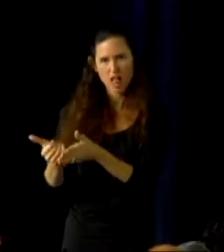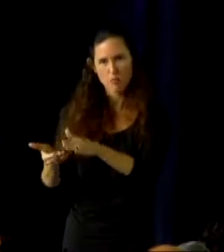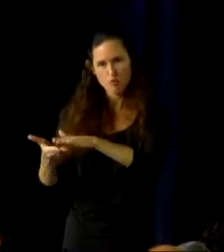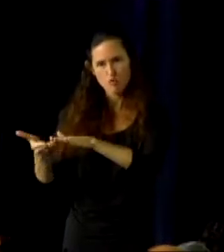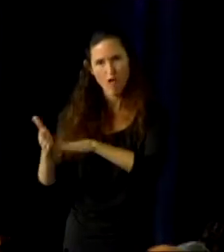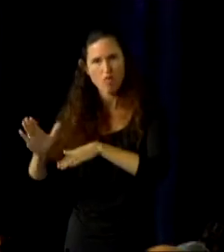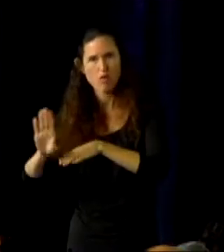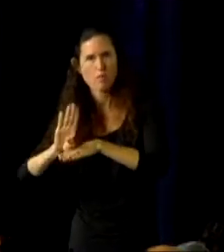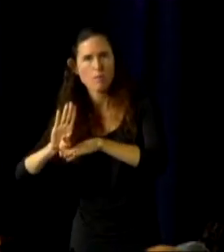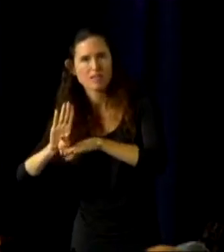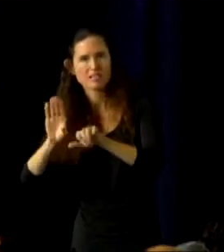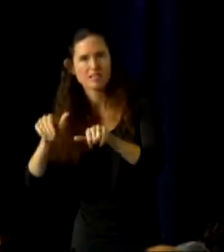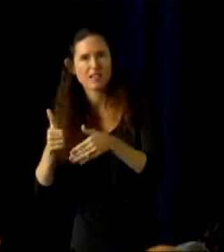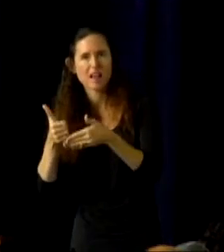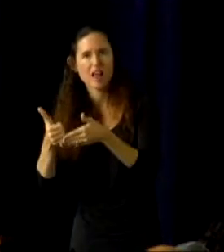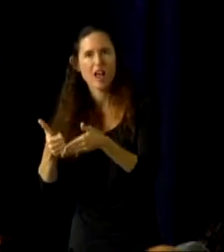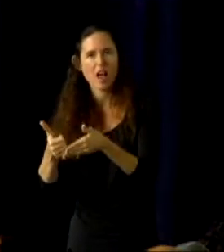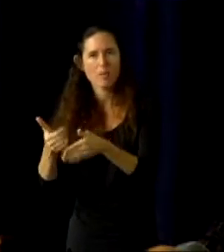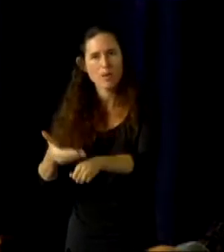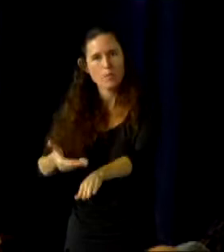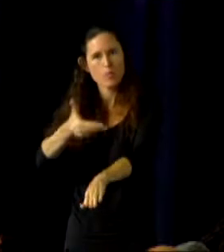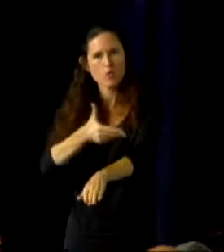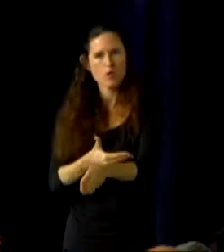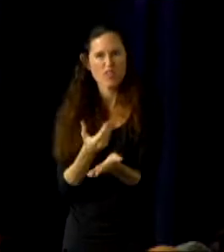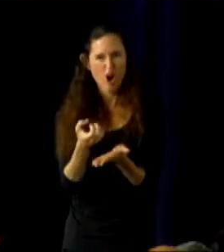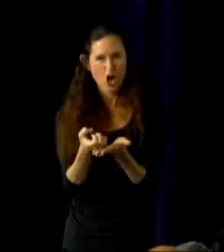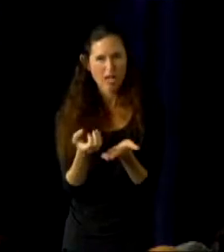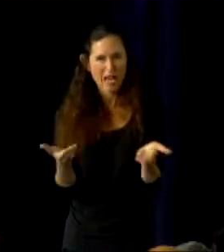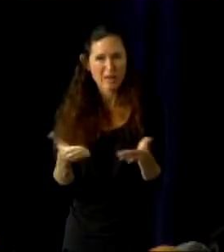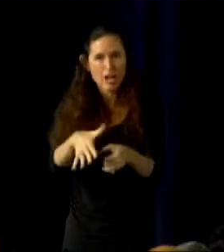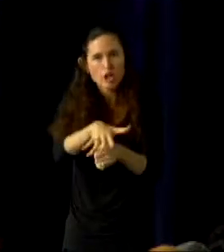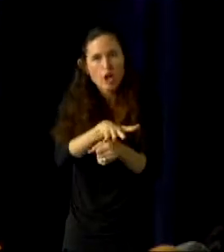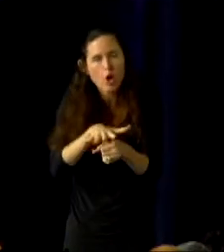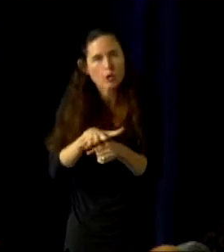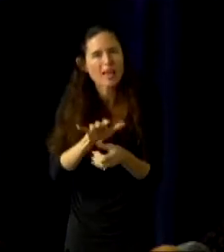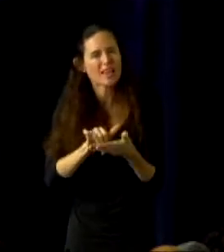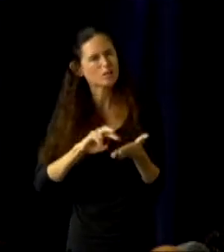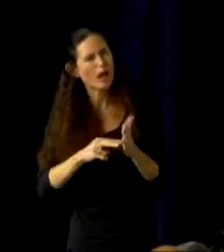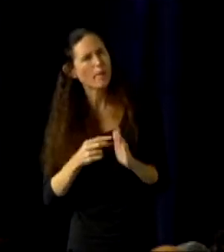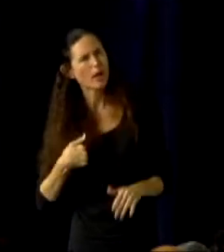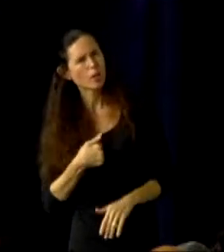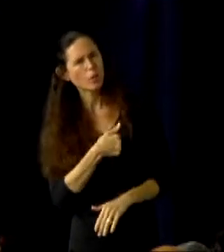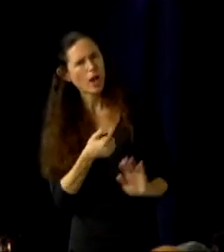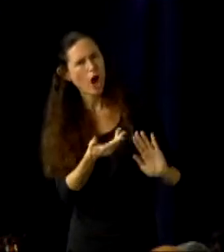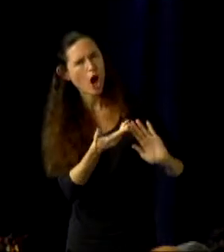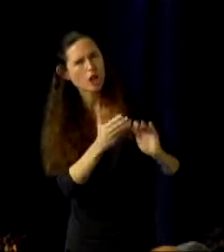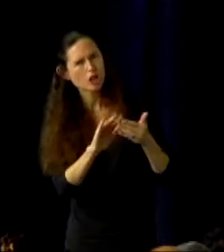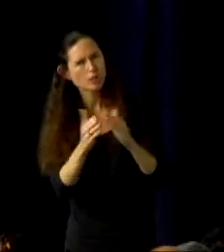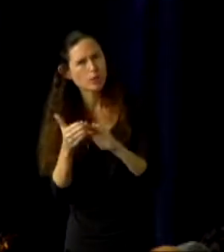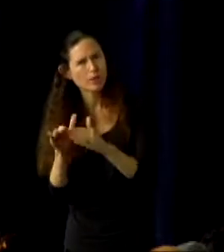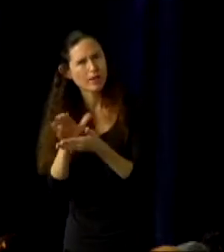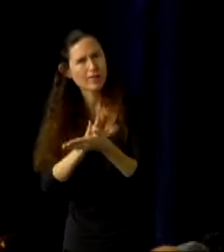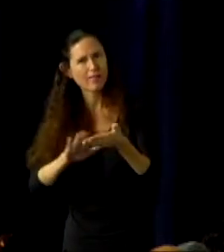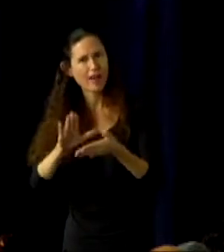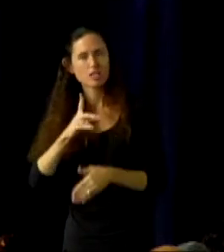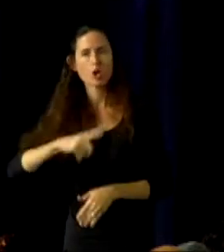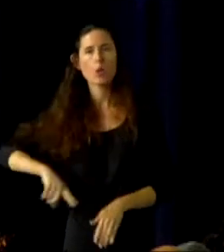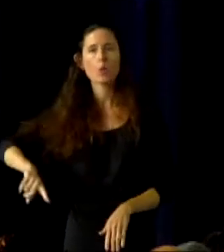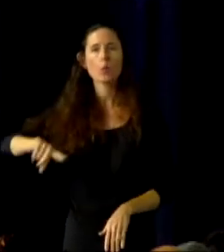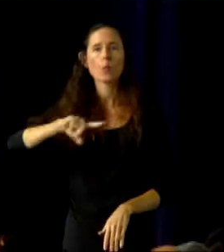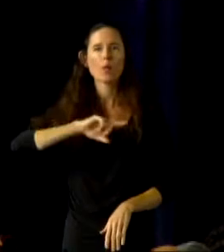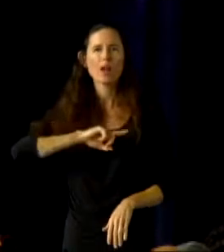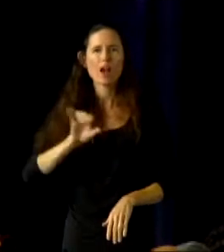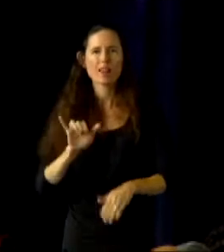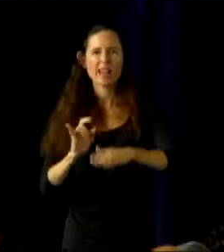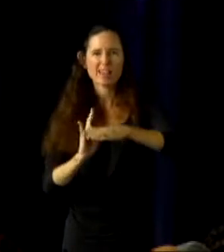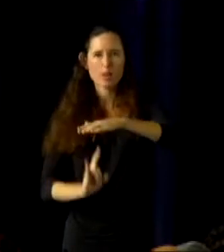in turn strengthen our economy here locally. That's what I mean by we are the community college. Think about, we are the bridge for